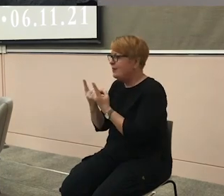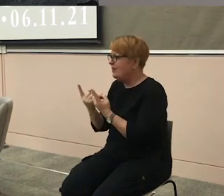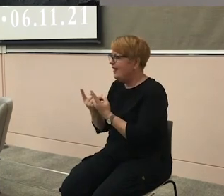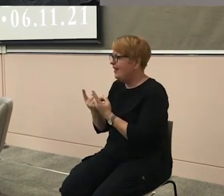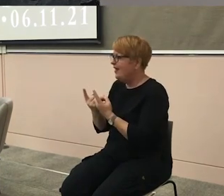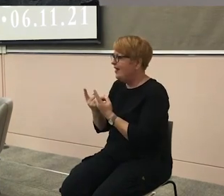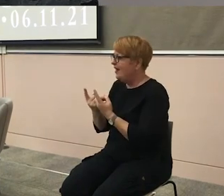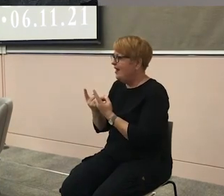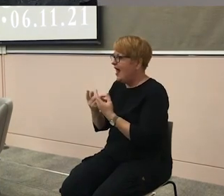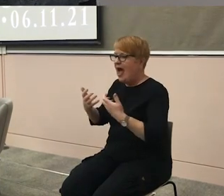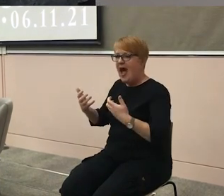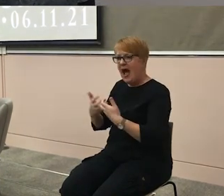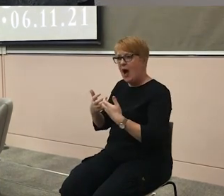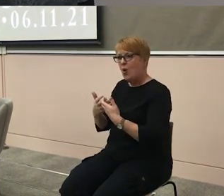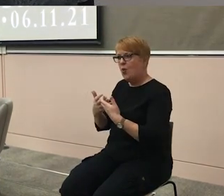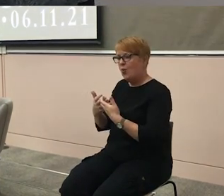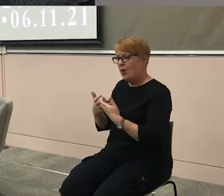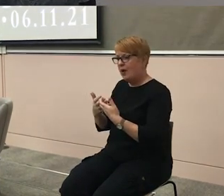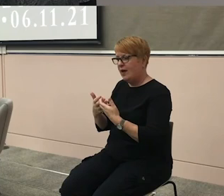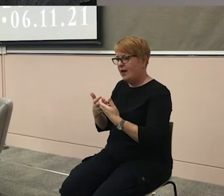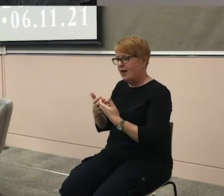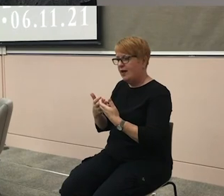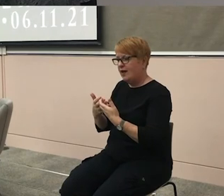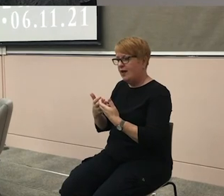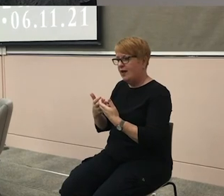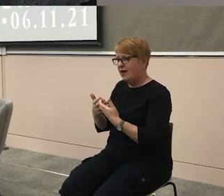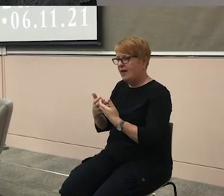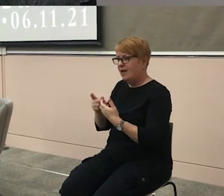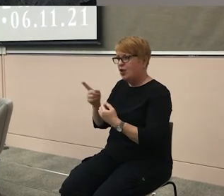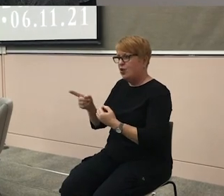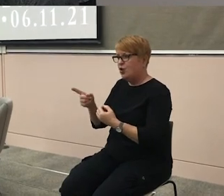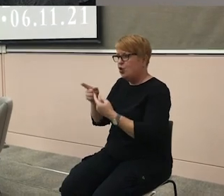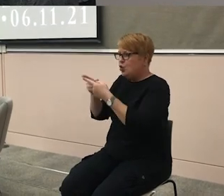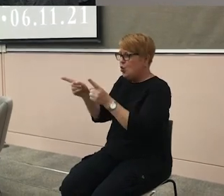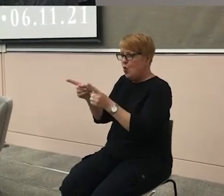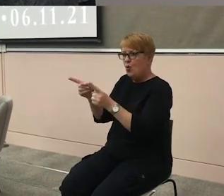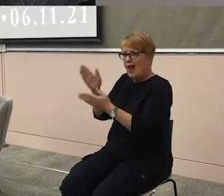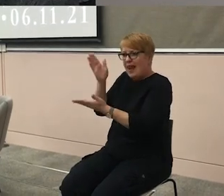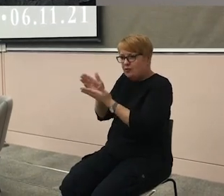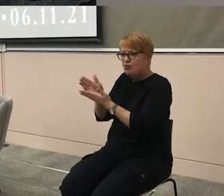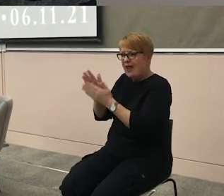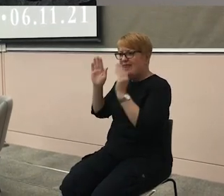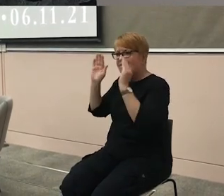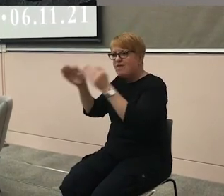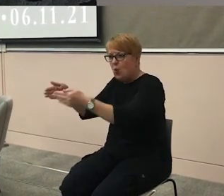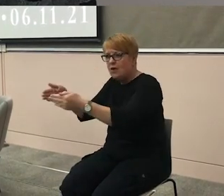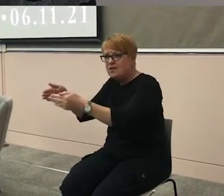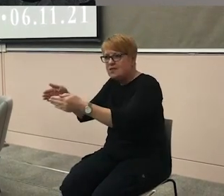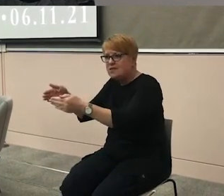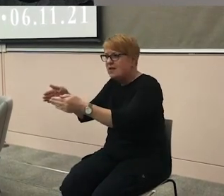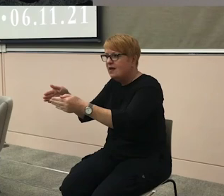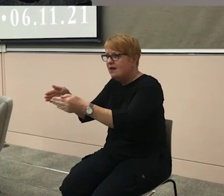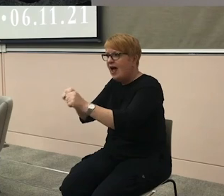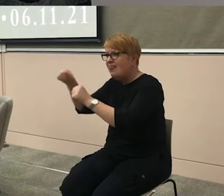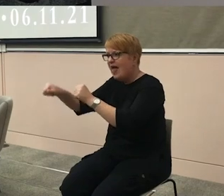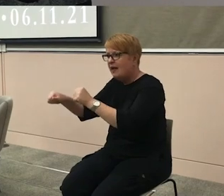the way in which it's centred, but then it's like you're literally the focus, that, and then you could kind of unpick what could